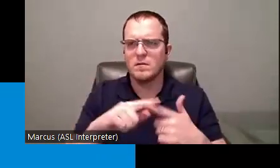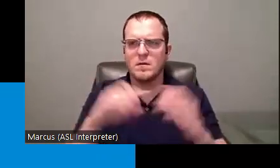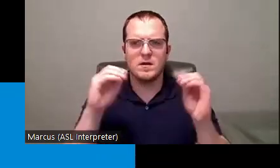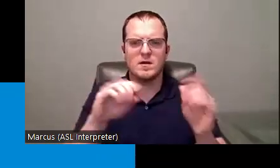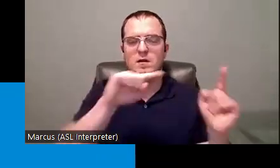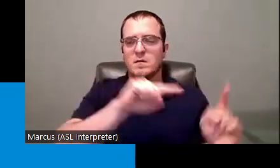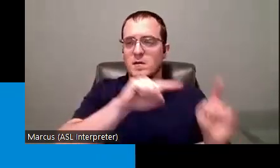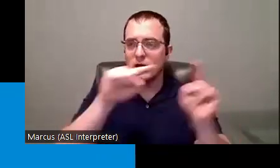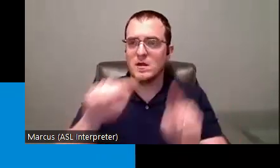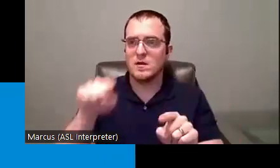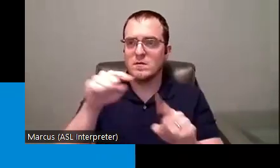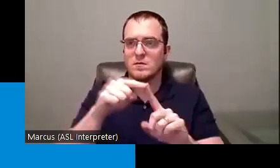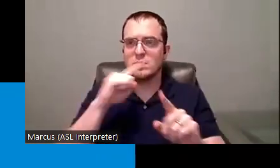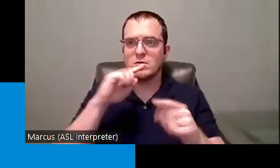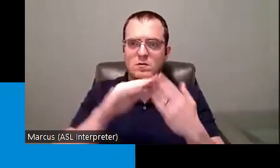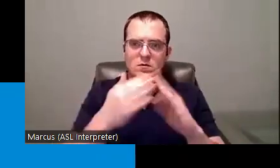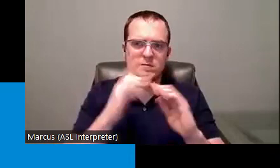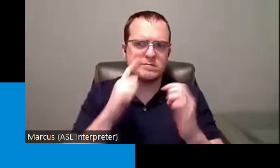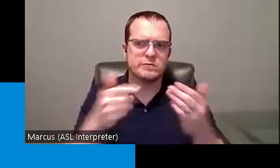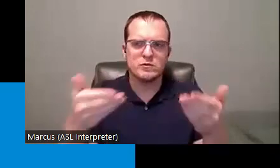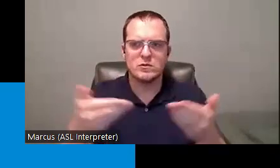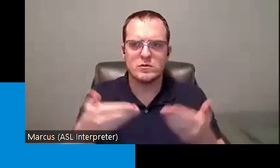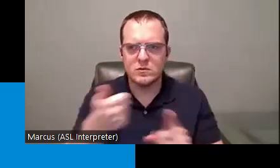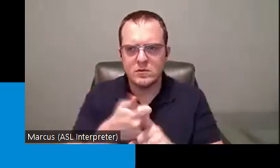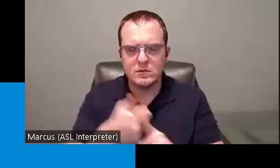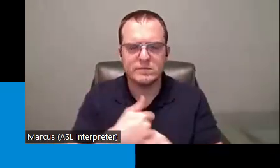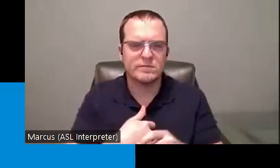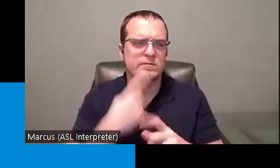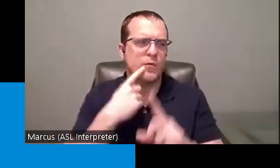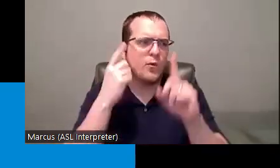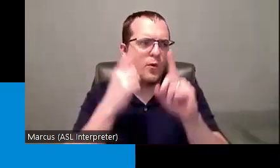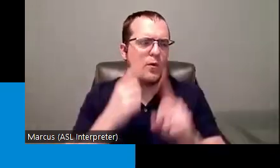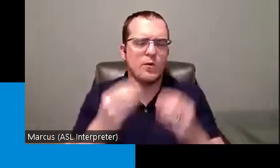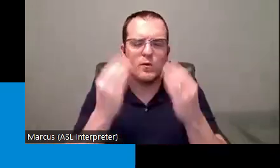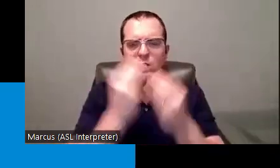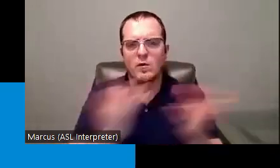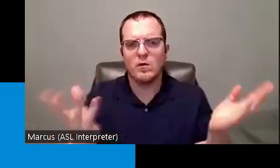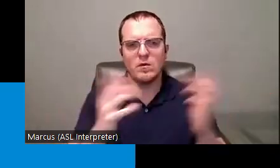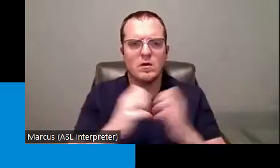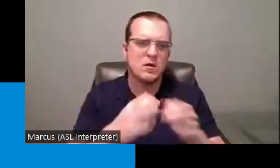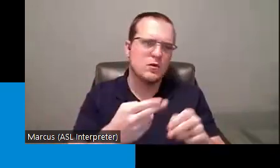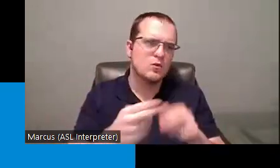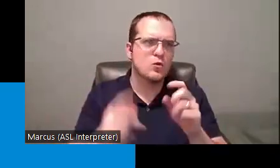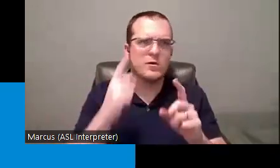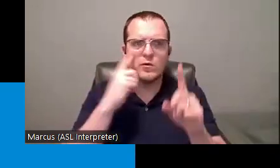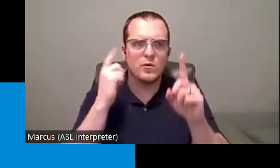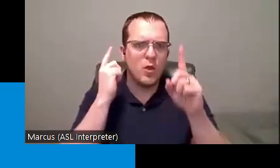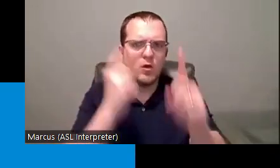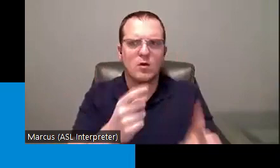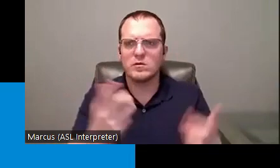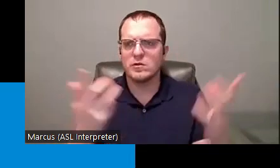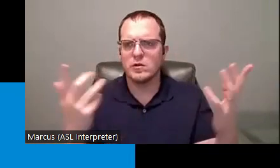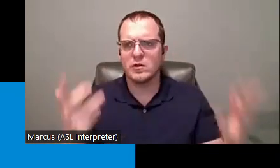community to introduce themselves or say what their goals were, either short-term or long-term.